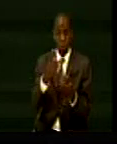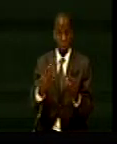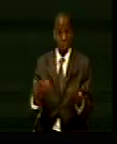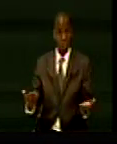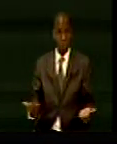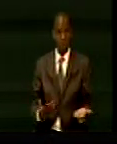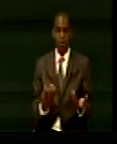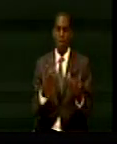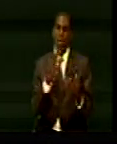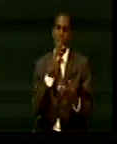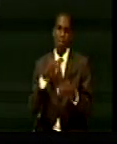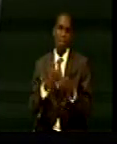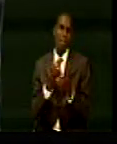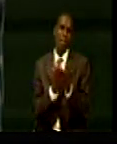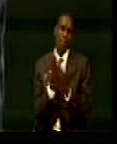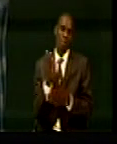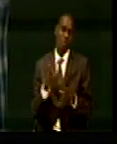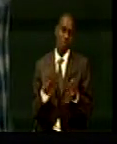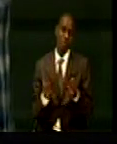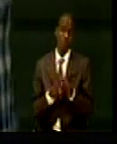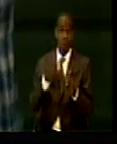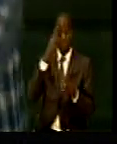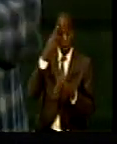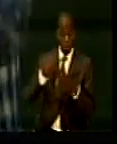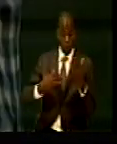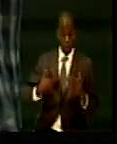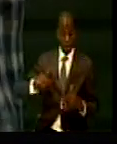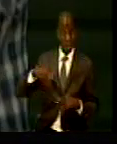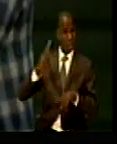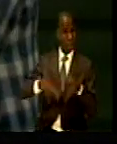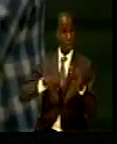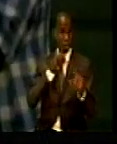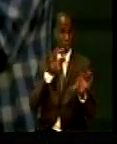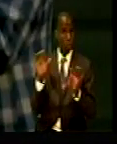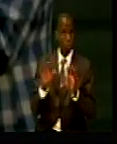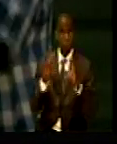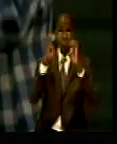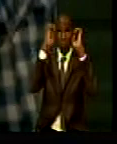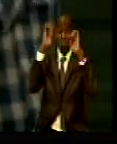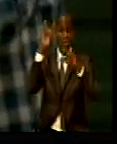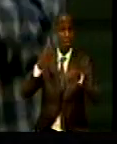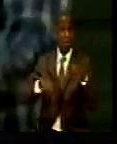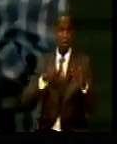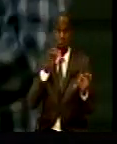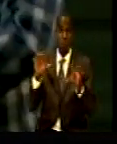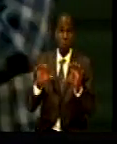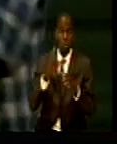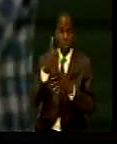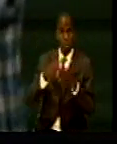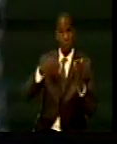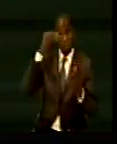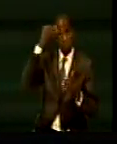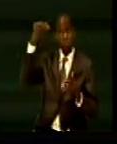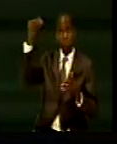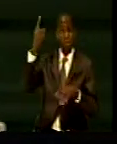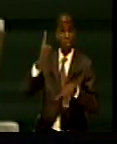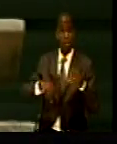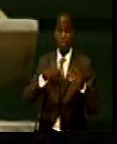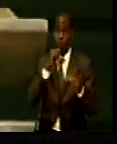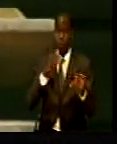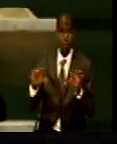what religion cannot do, what education cannot do, what psychology cannot do, what civilization cannot